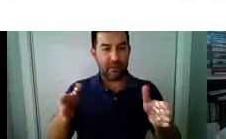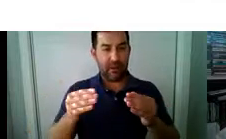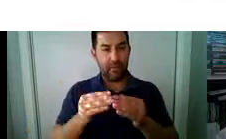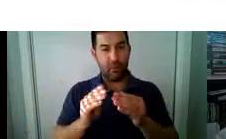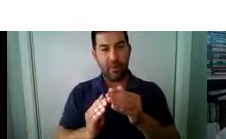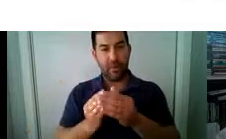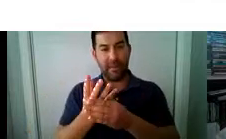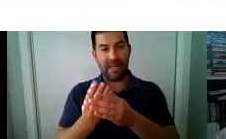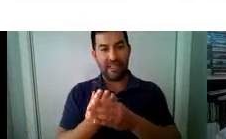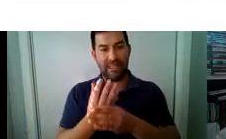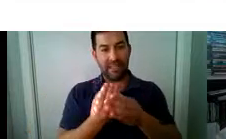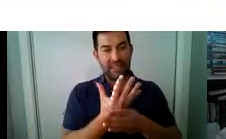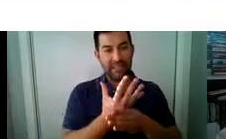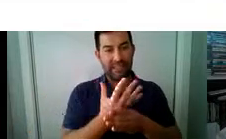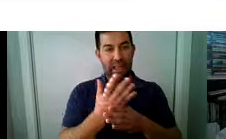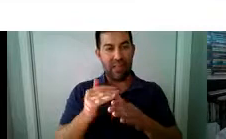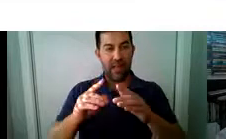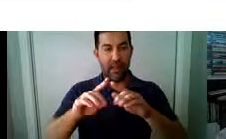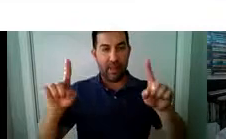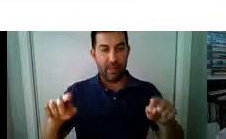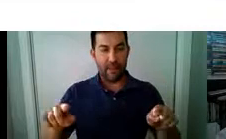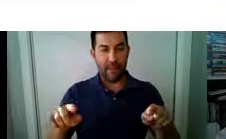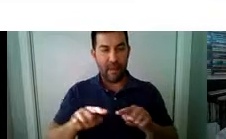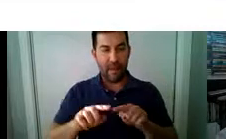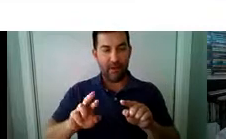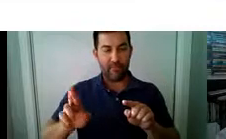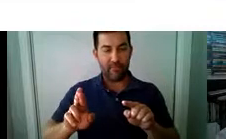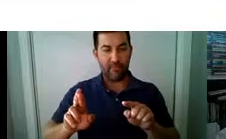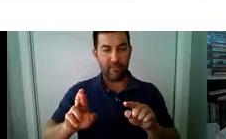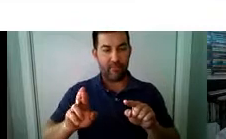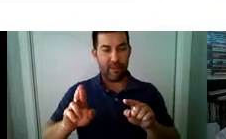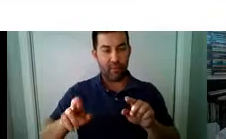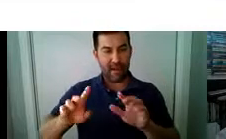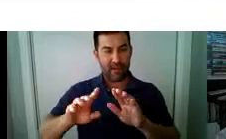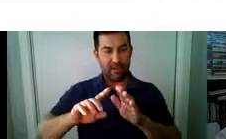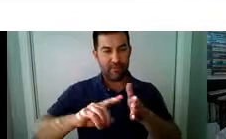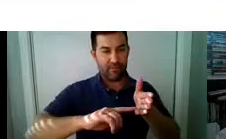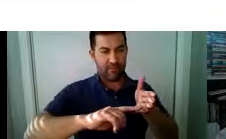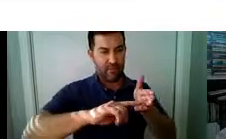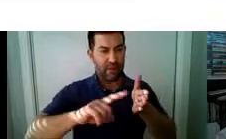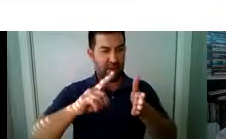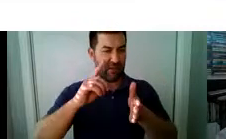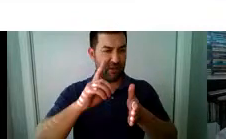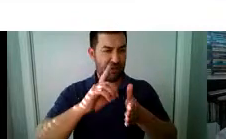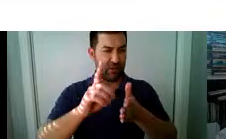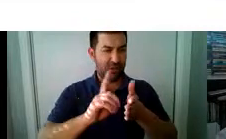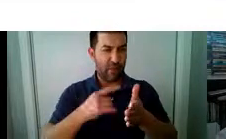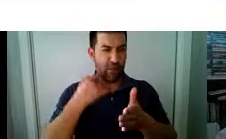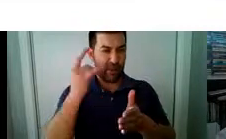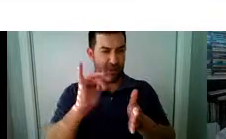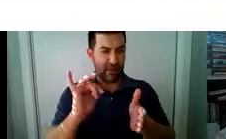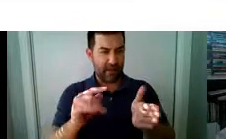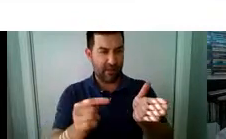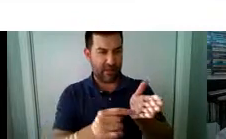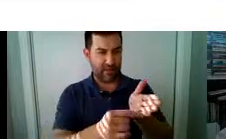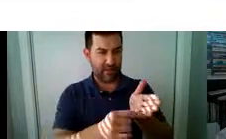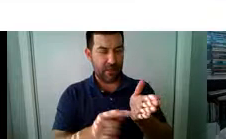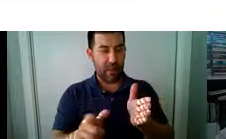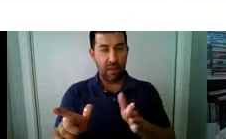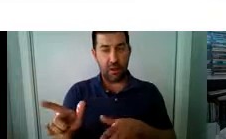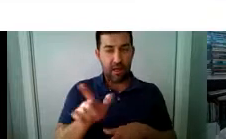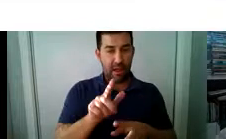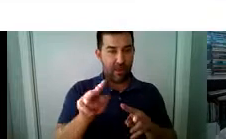plantings. And kind of that bottom right-hand image is a little rendering of what that might look like. And then looking to our left,